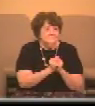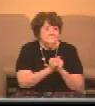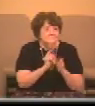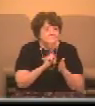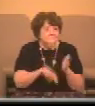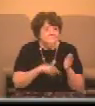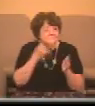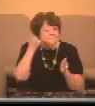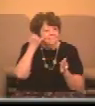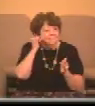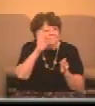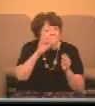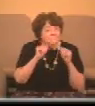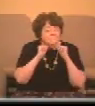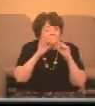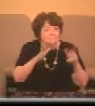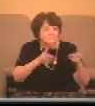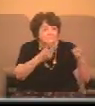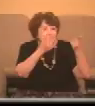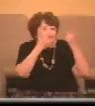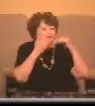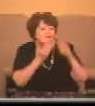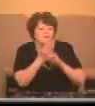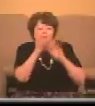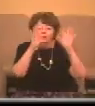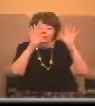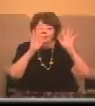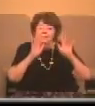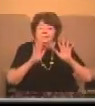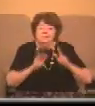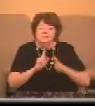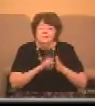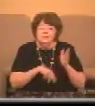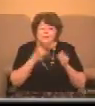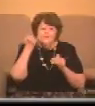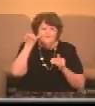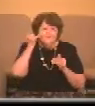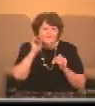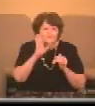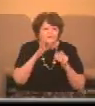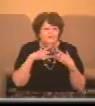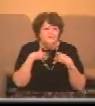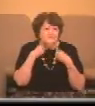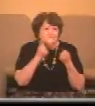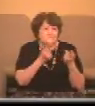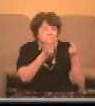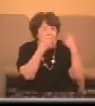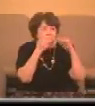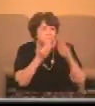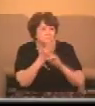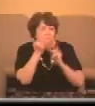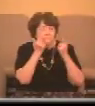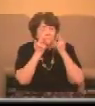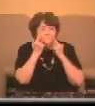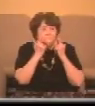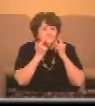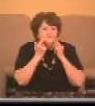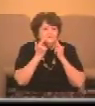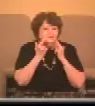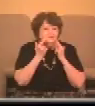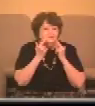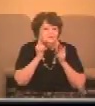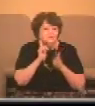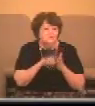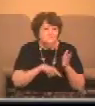home. 'Cause what if our blessings come through raindrops? What if your healing comes through